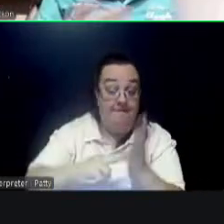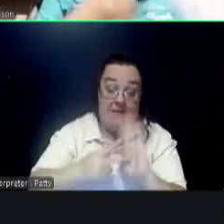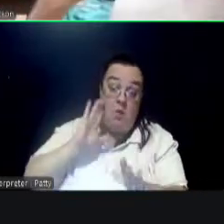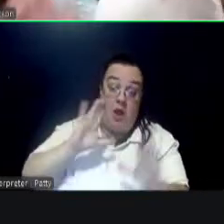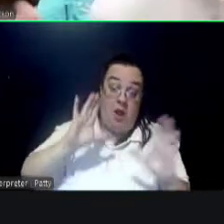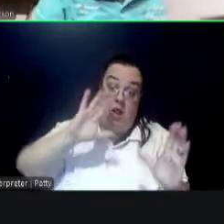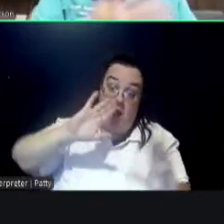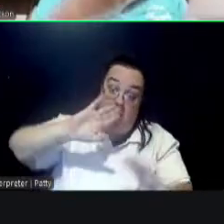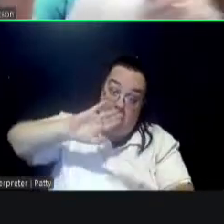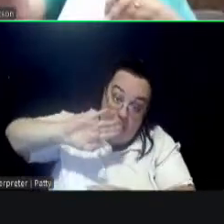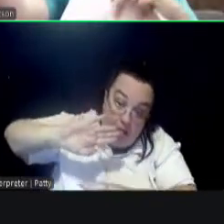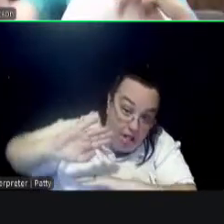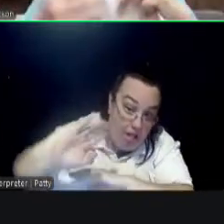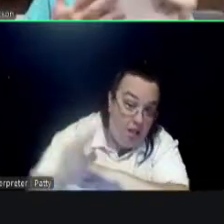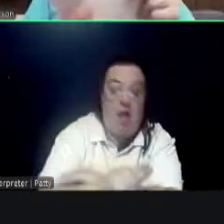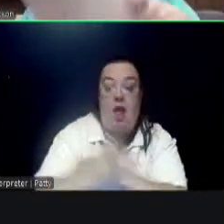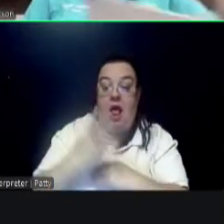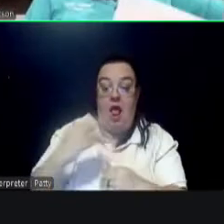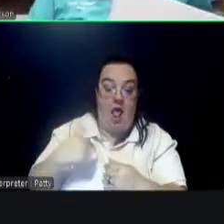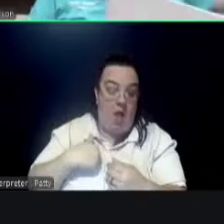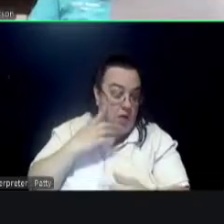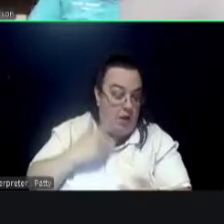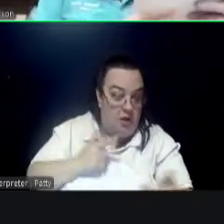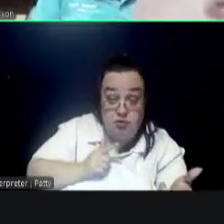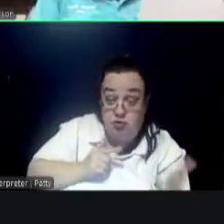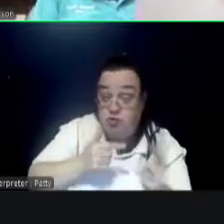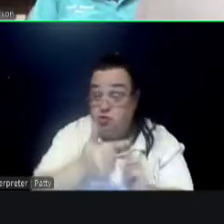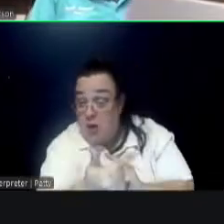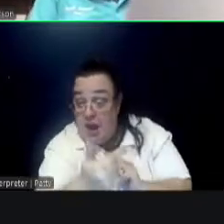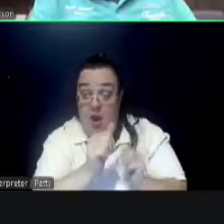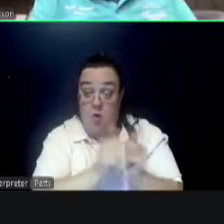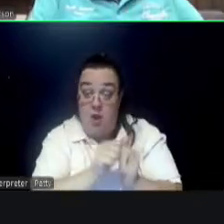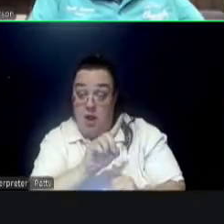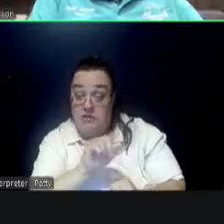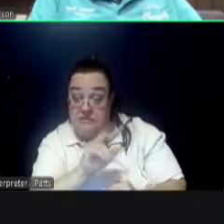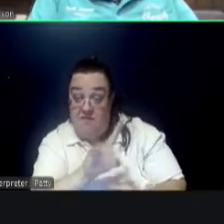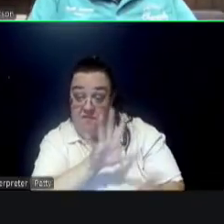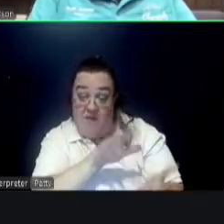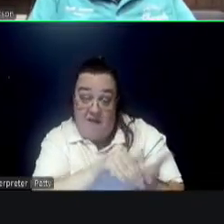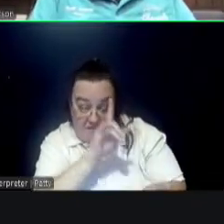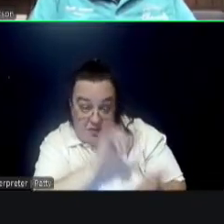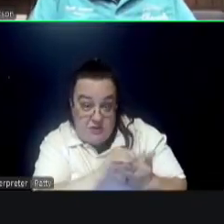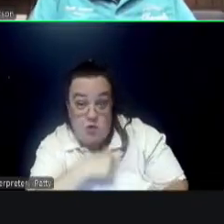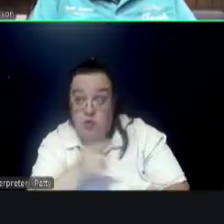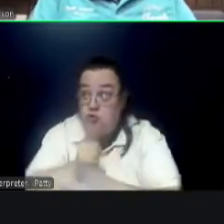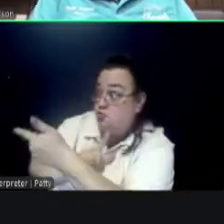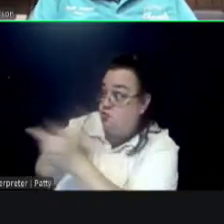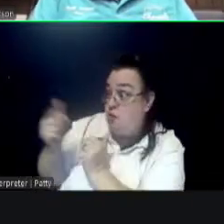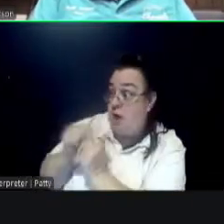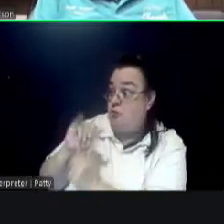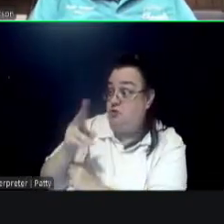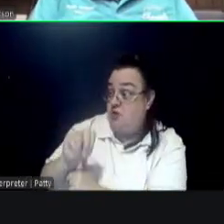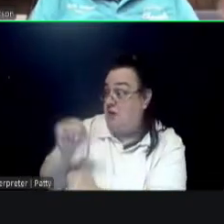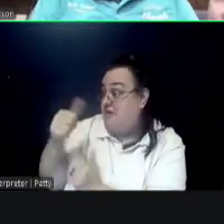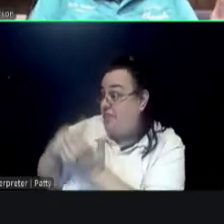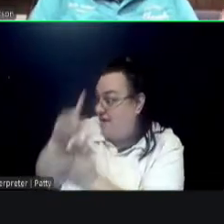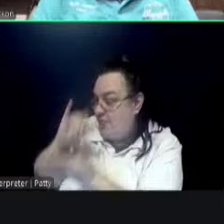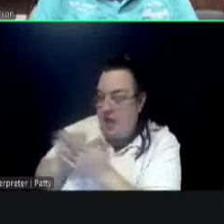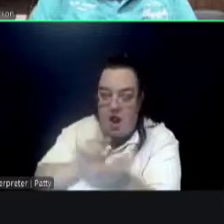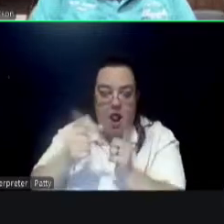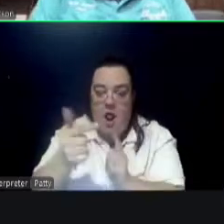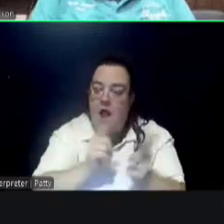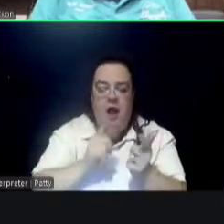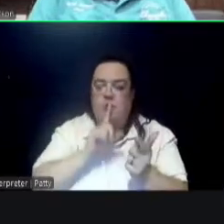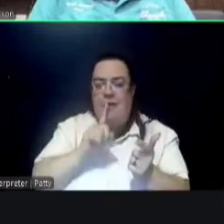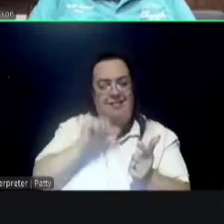and I'll be trading David 5,000 for John's 10,000 for this. And it's ultimately not effective